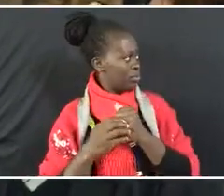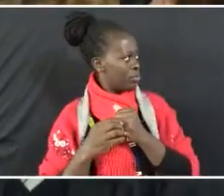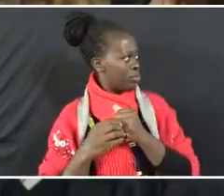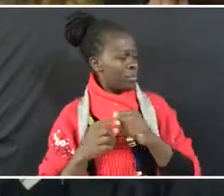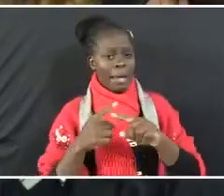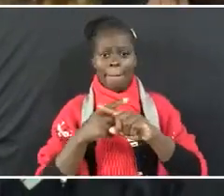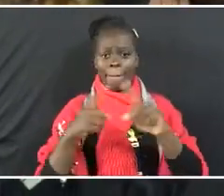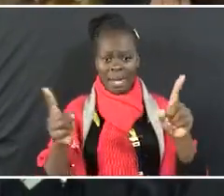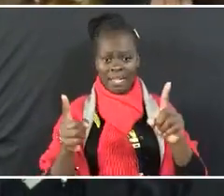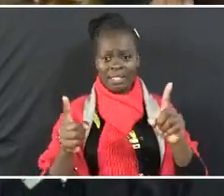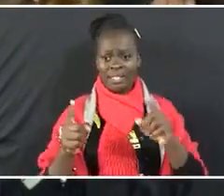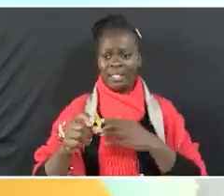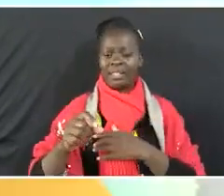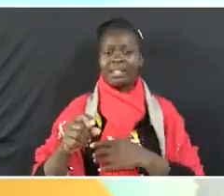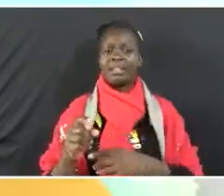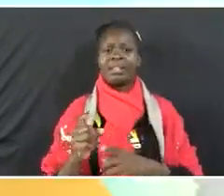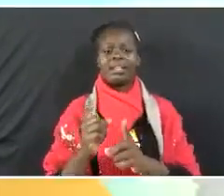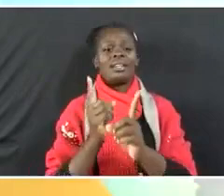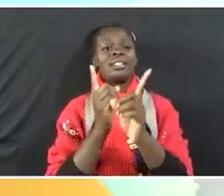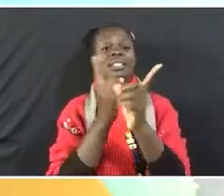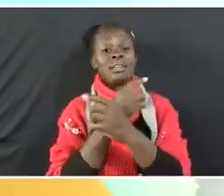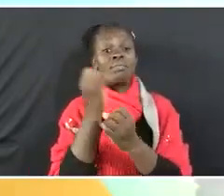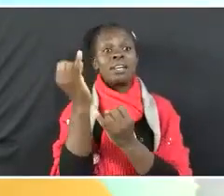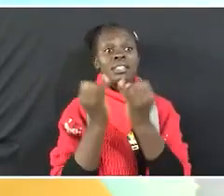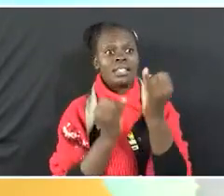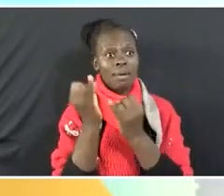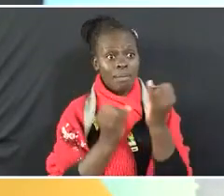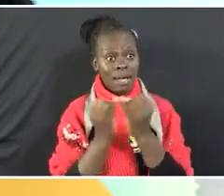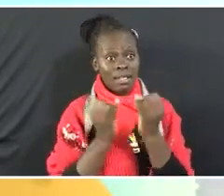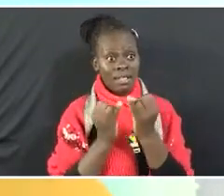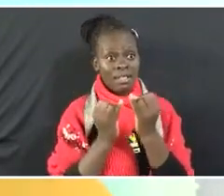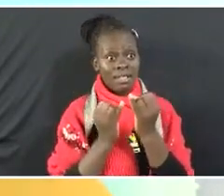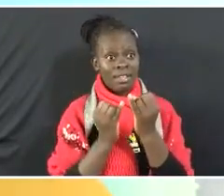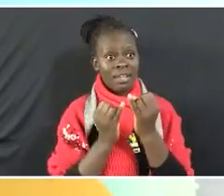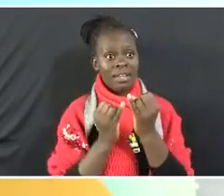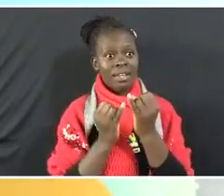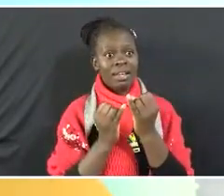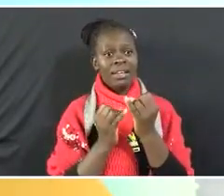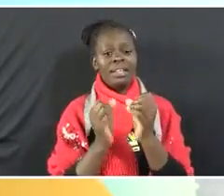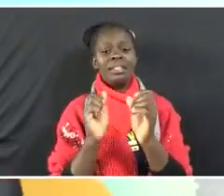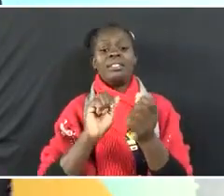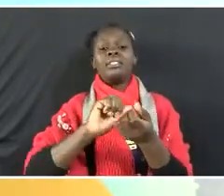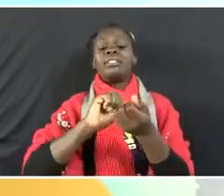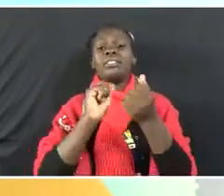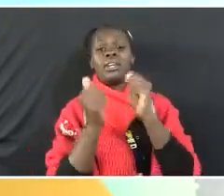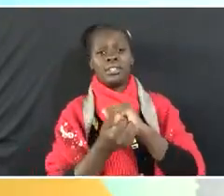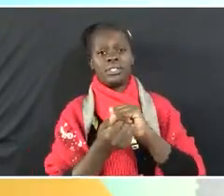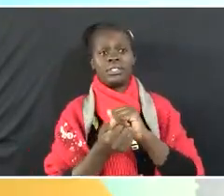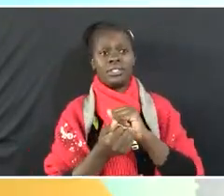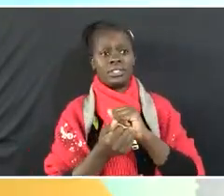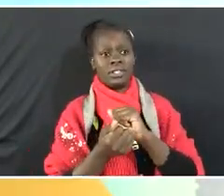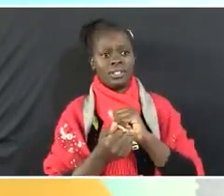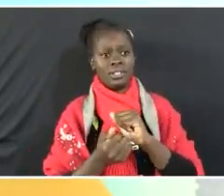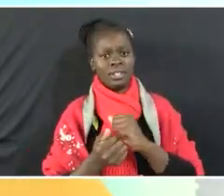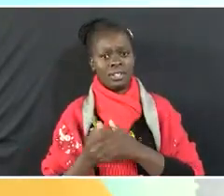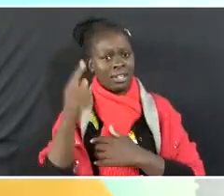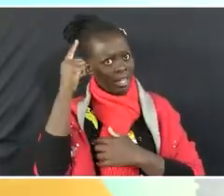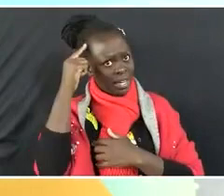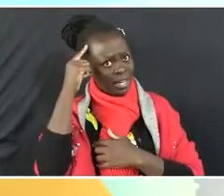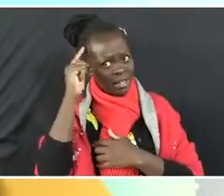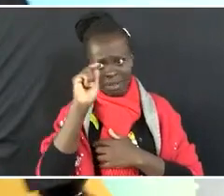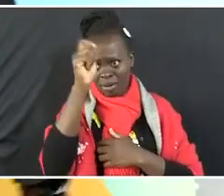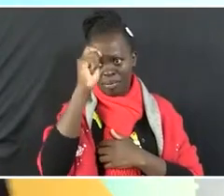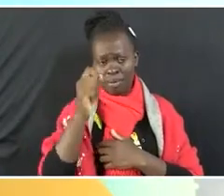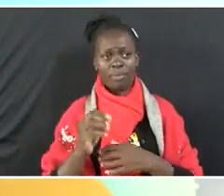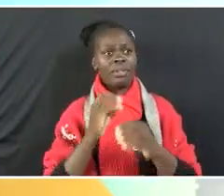But on other Sabbaths, the preacher begins over here and tread softly. Ah, you know, divine service comes